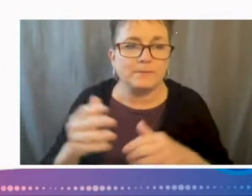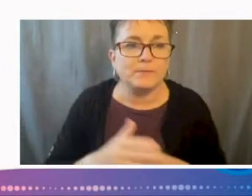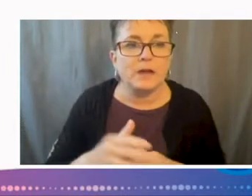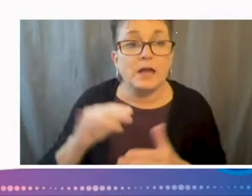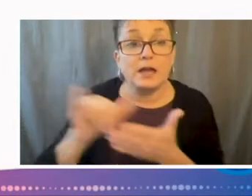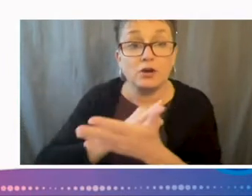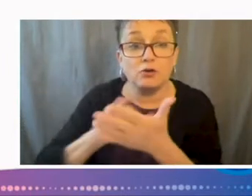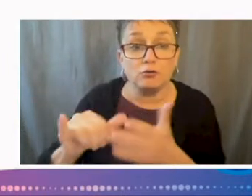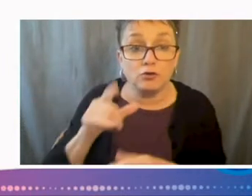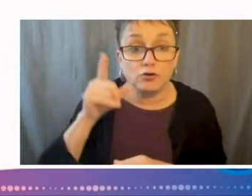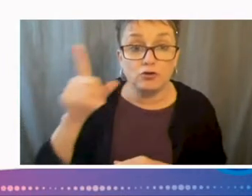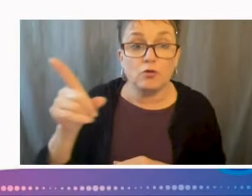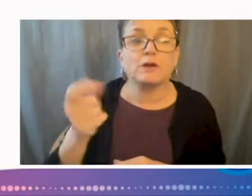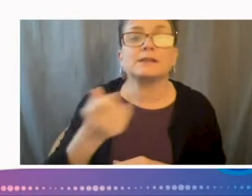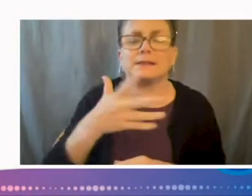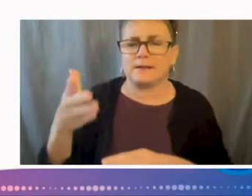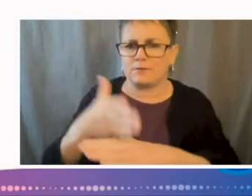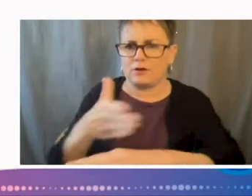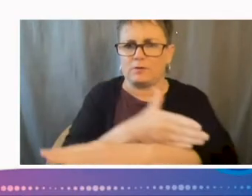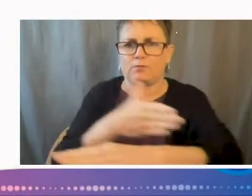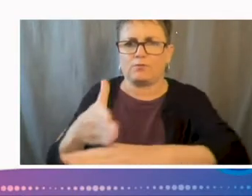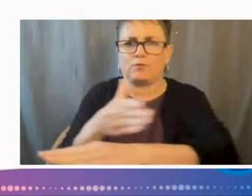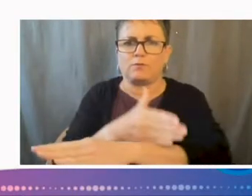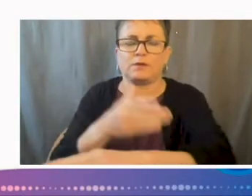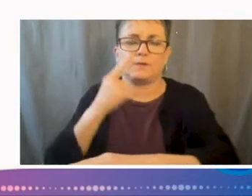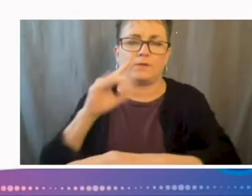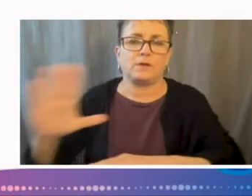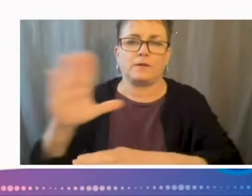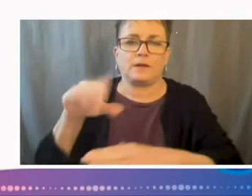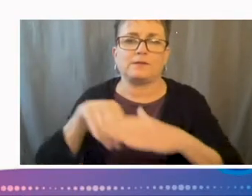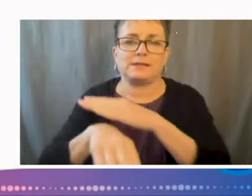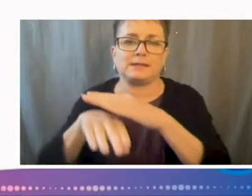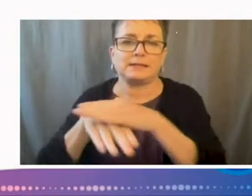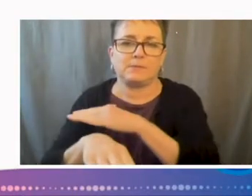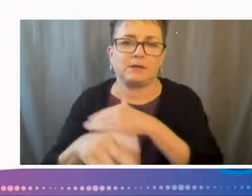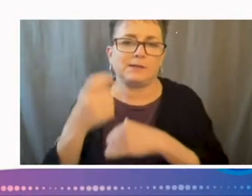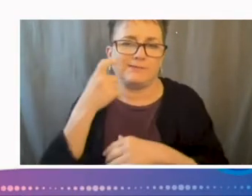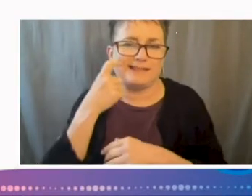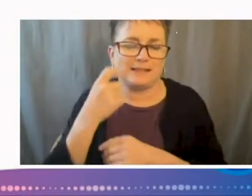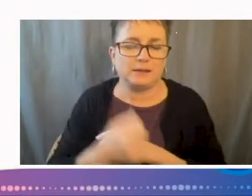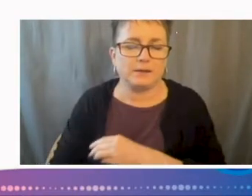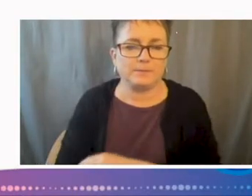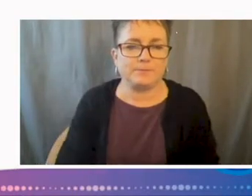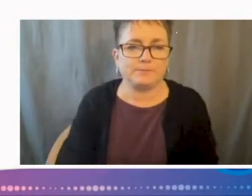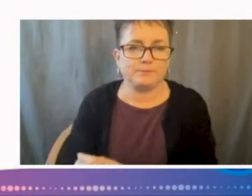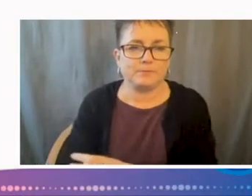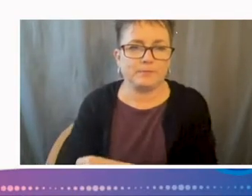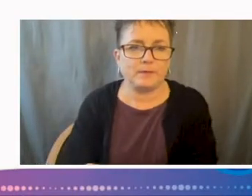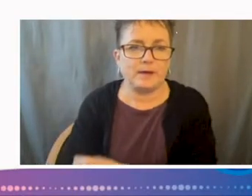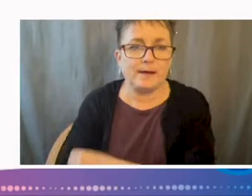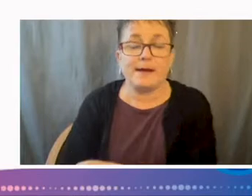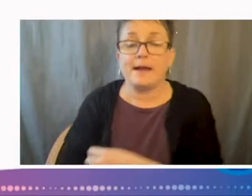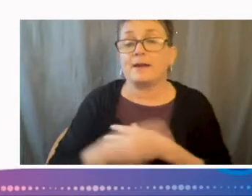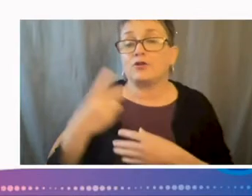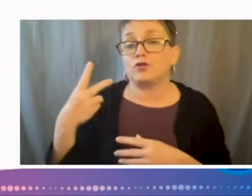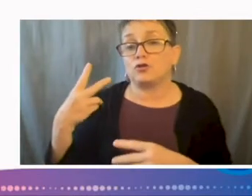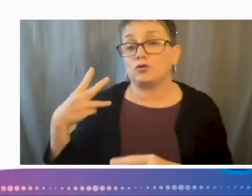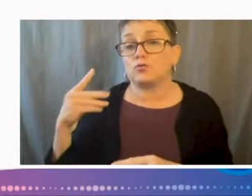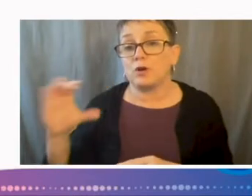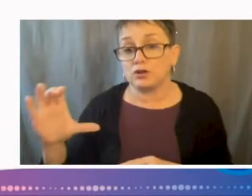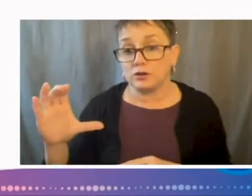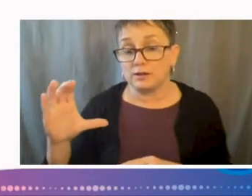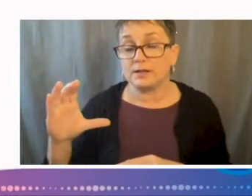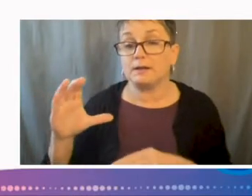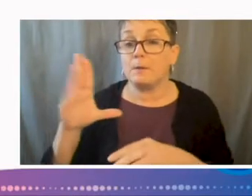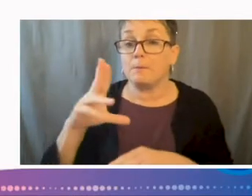there have been several improvements to accessibility in recent years. Namely, at the George Washington Bridge bus terminal, the station